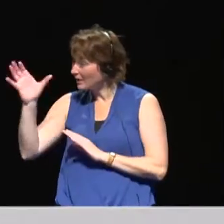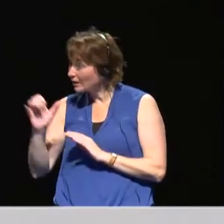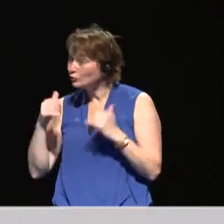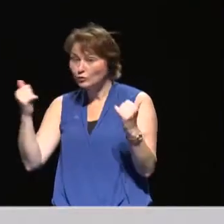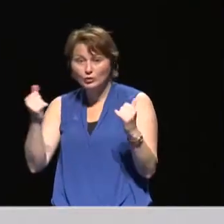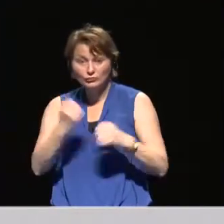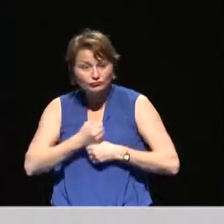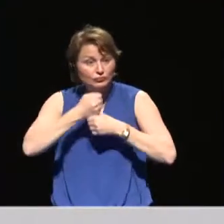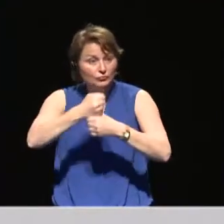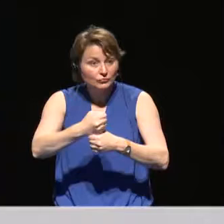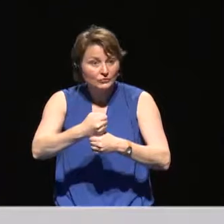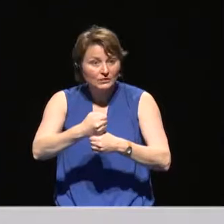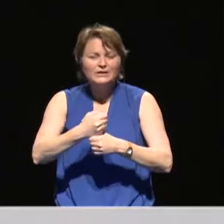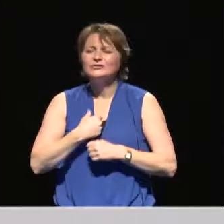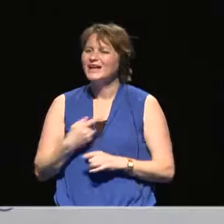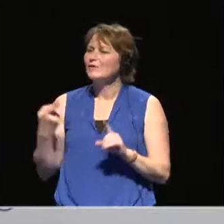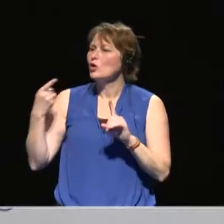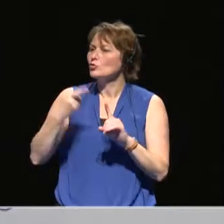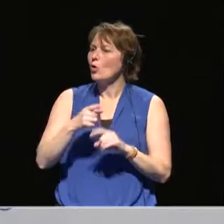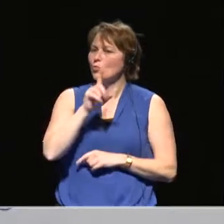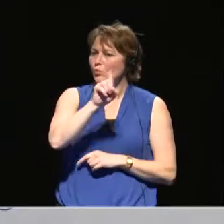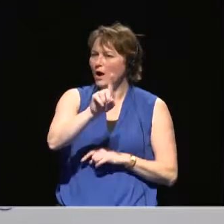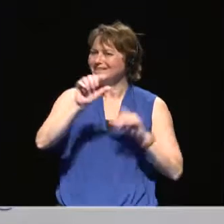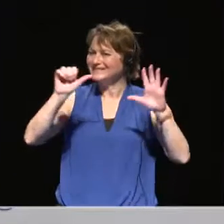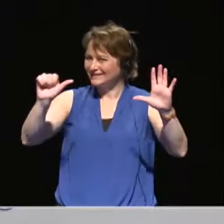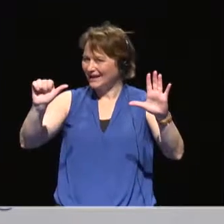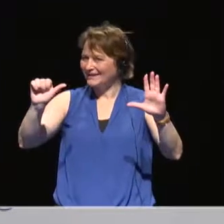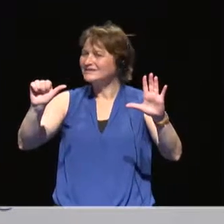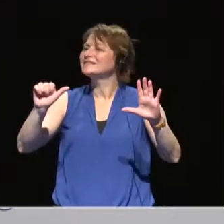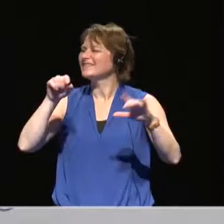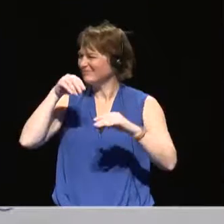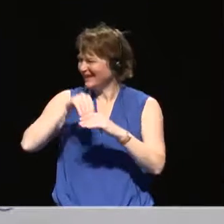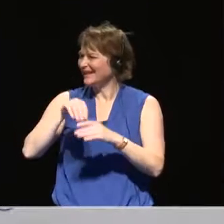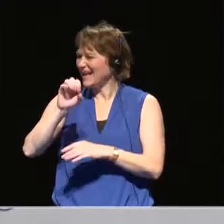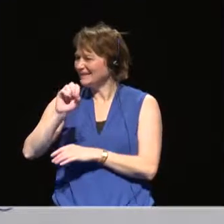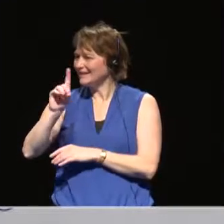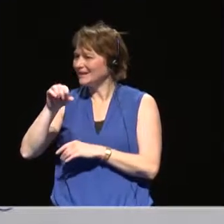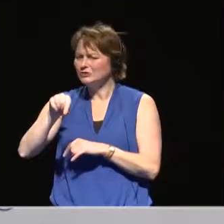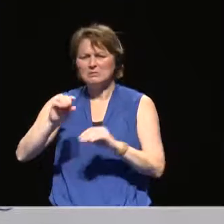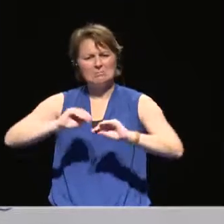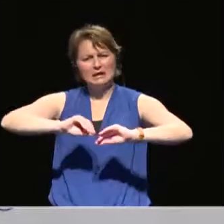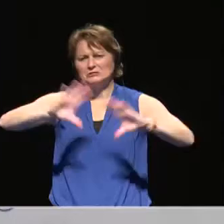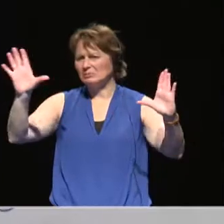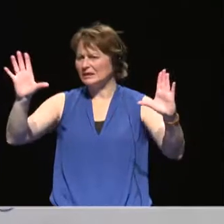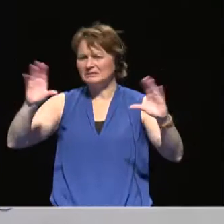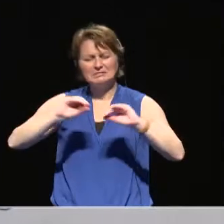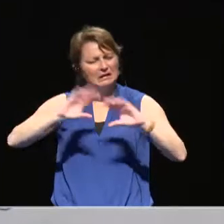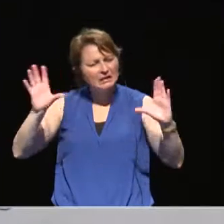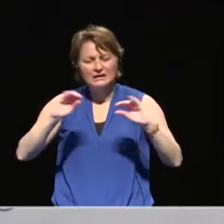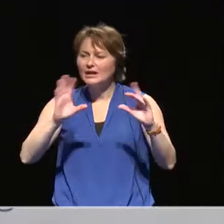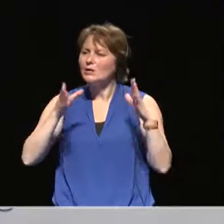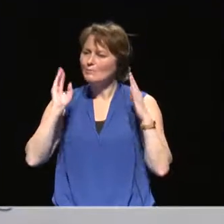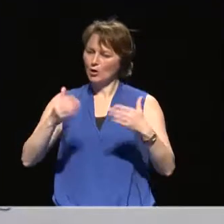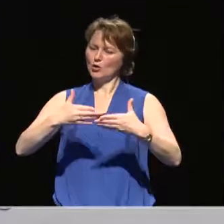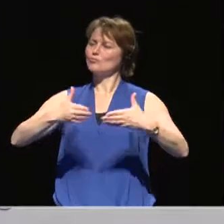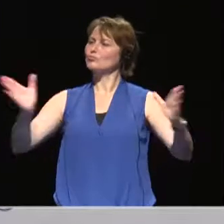in goal number 16 in the Sustainable Development Goals, it explicitly states, we have to broaden and strengthen